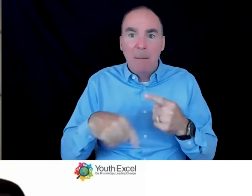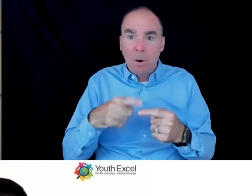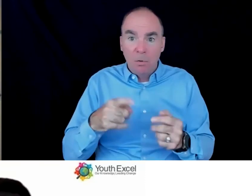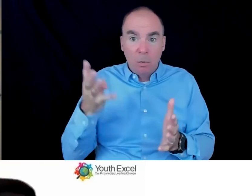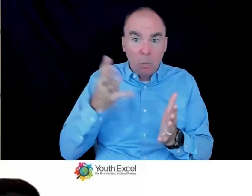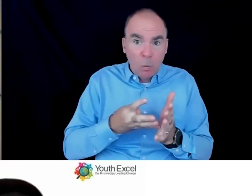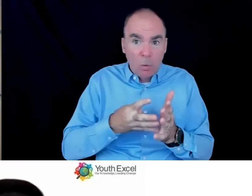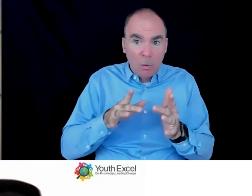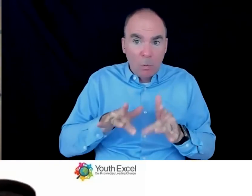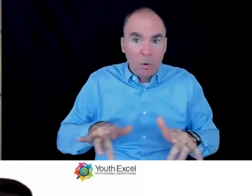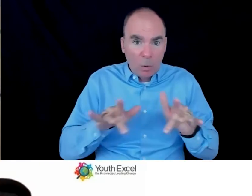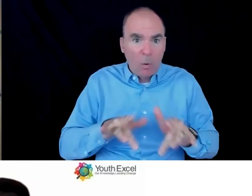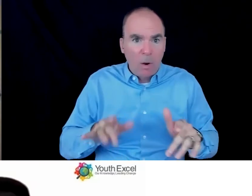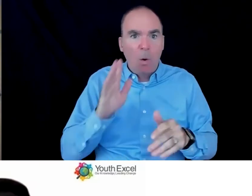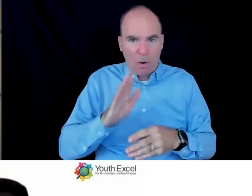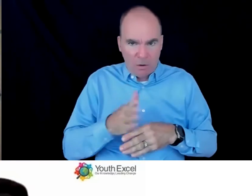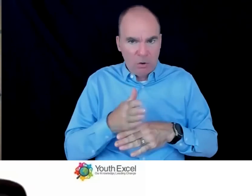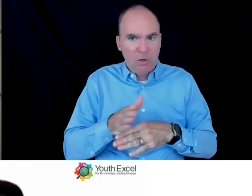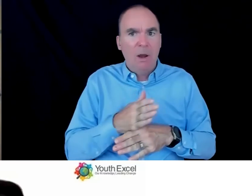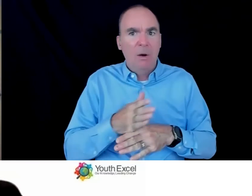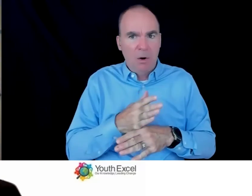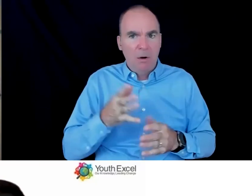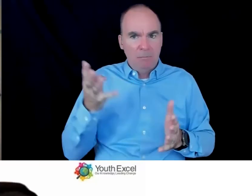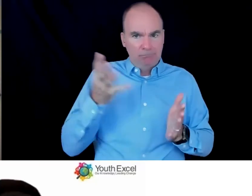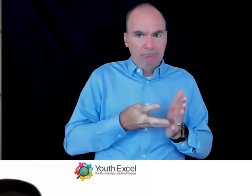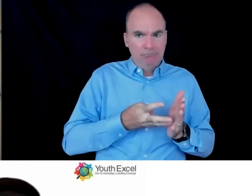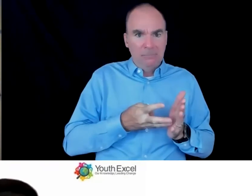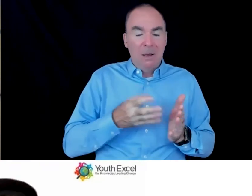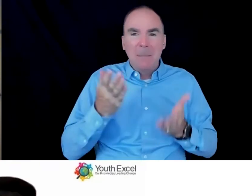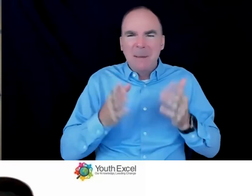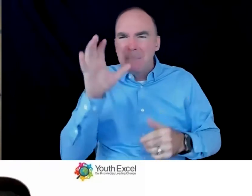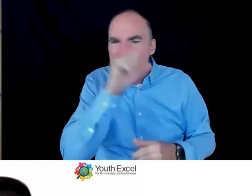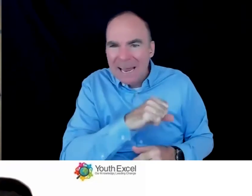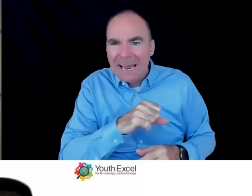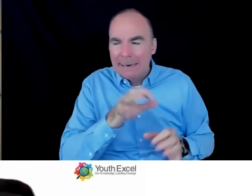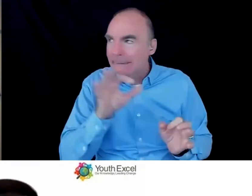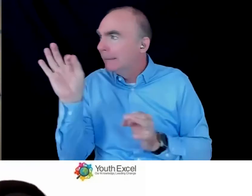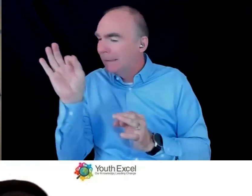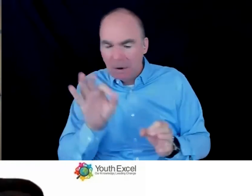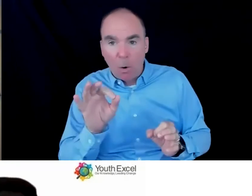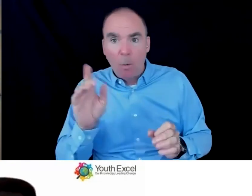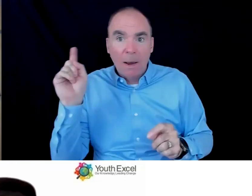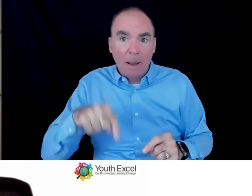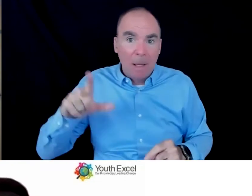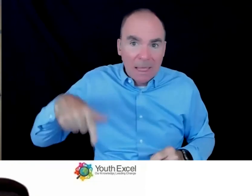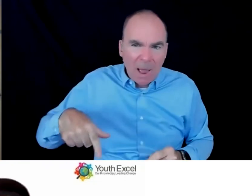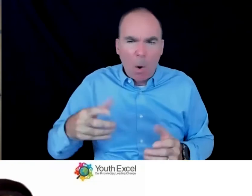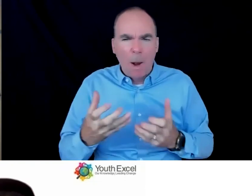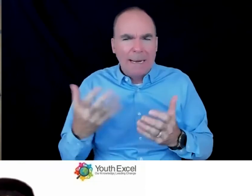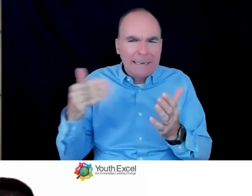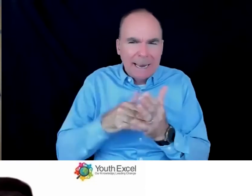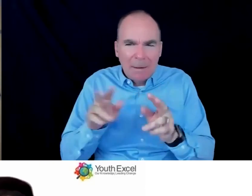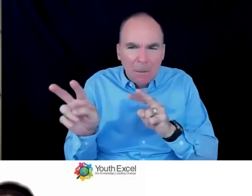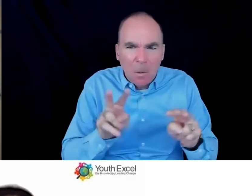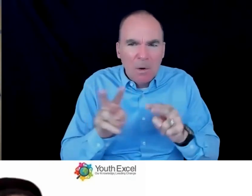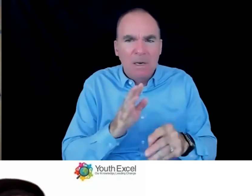announce that yes, we will be sharing today's recording. So in case you missed a bit of it, you joined a little bit late, or you want to watch it again or share it with